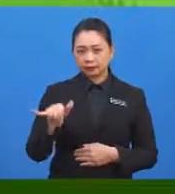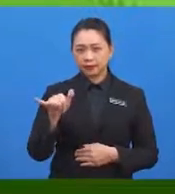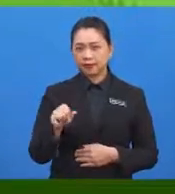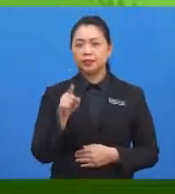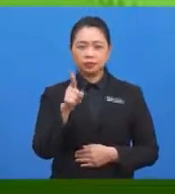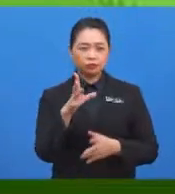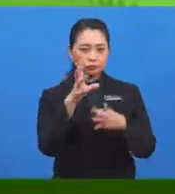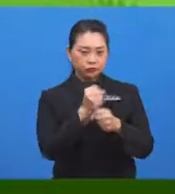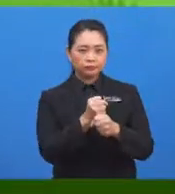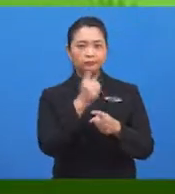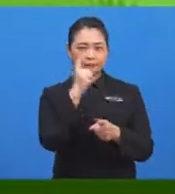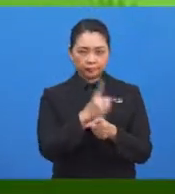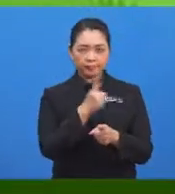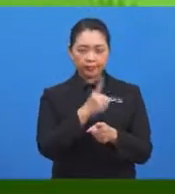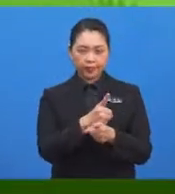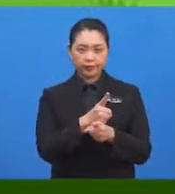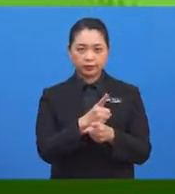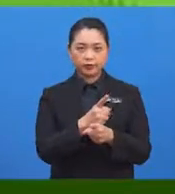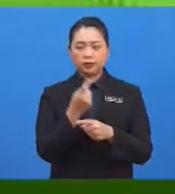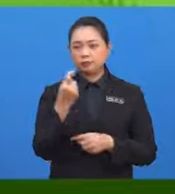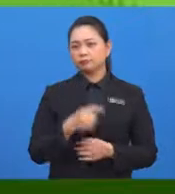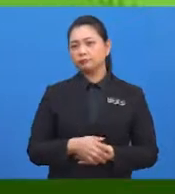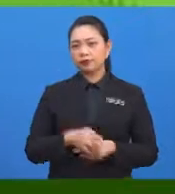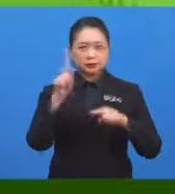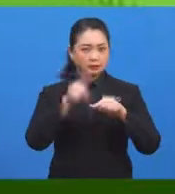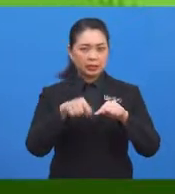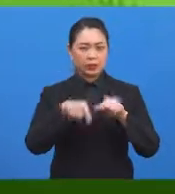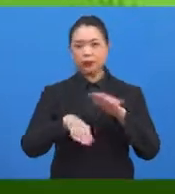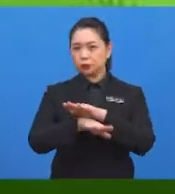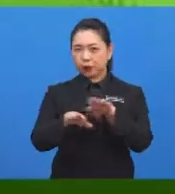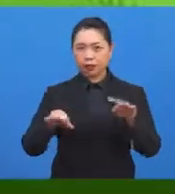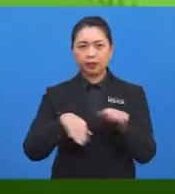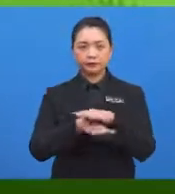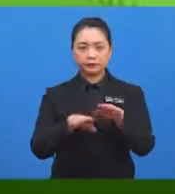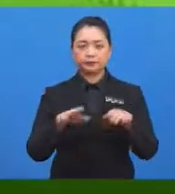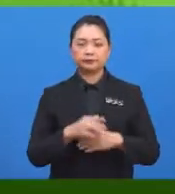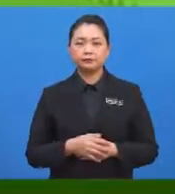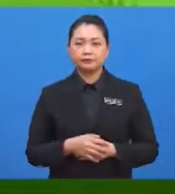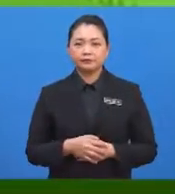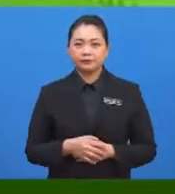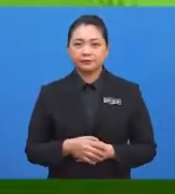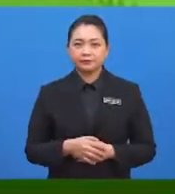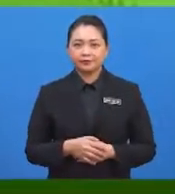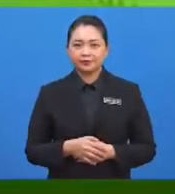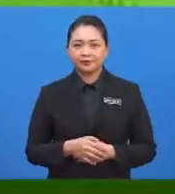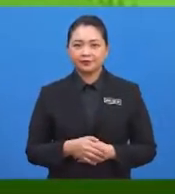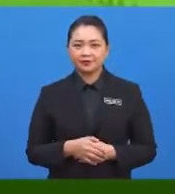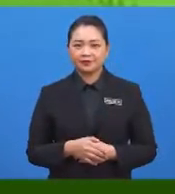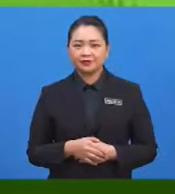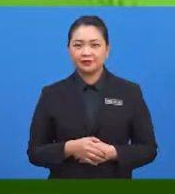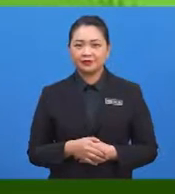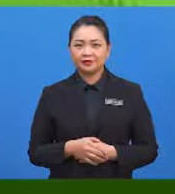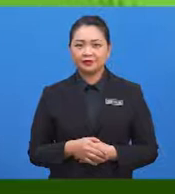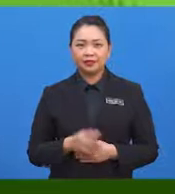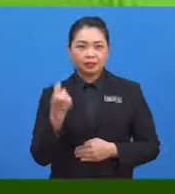Yeah, you got that right. The monster cannot swim. The next sentence.